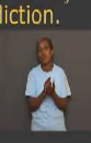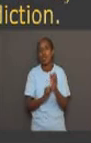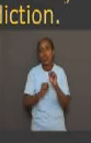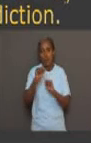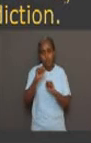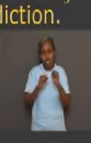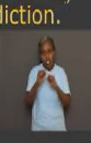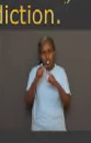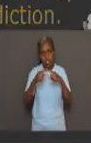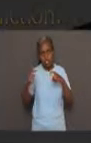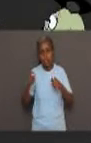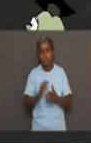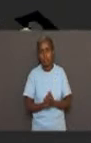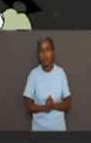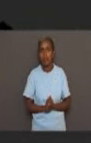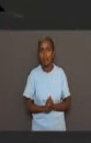by contradiction.